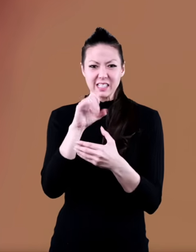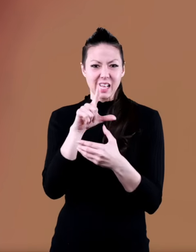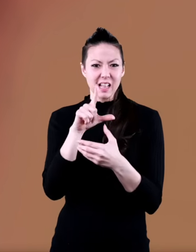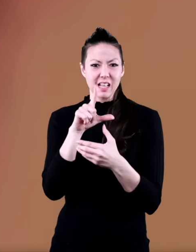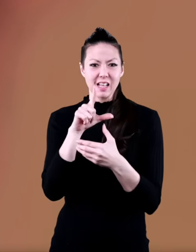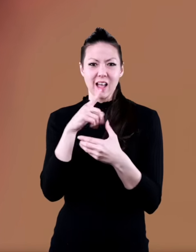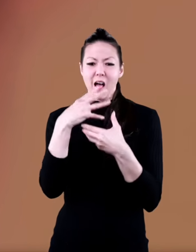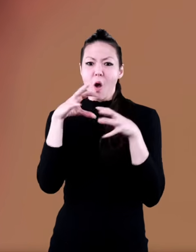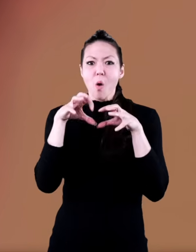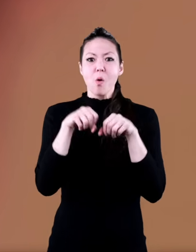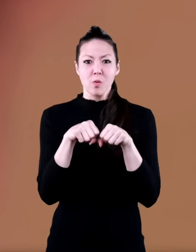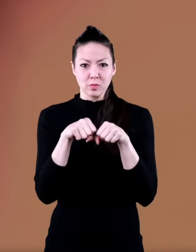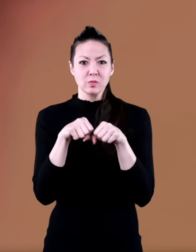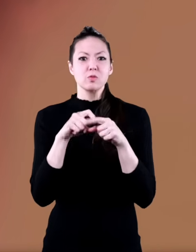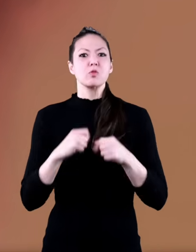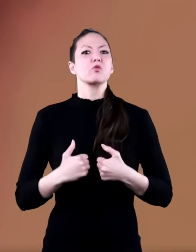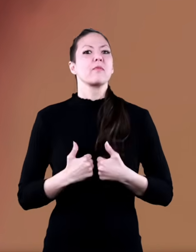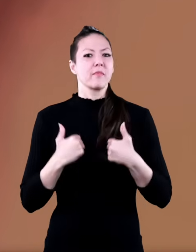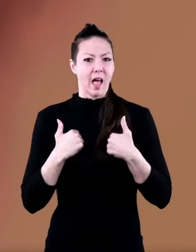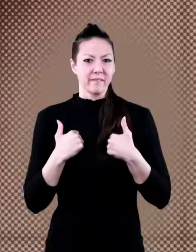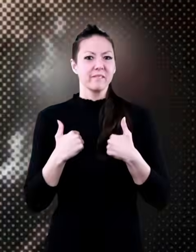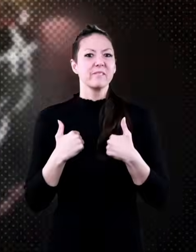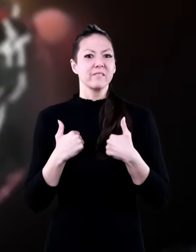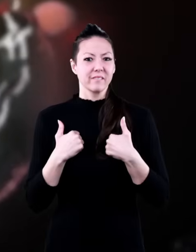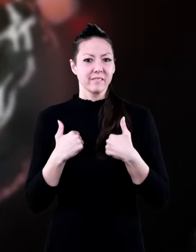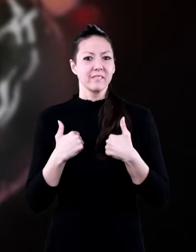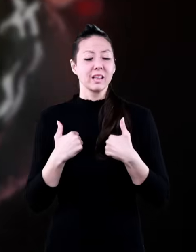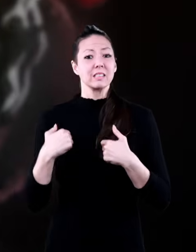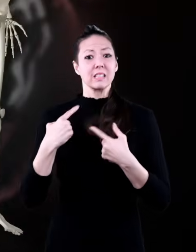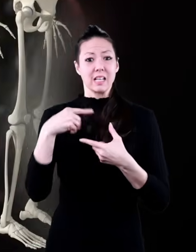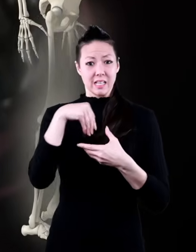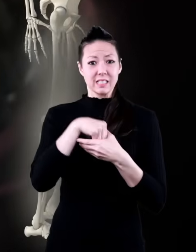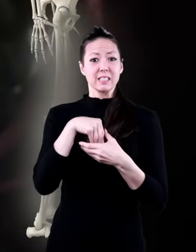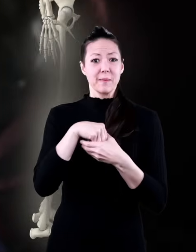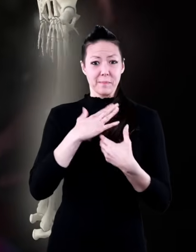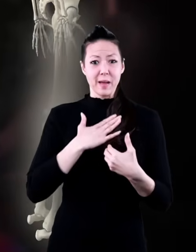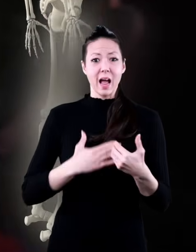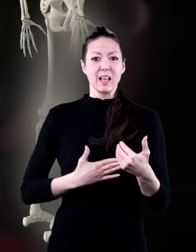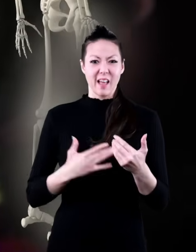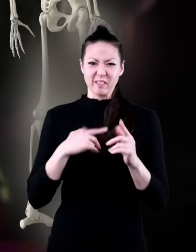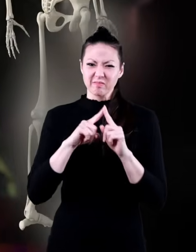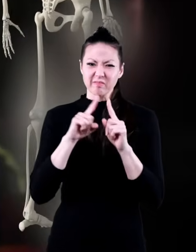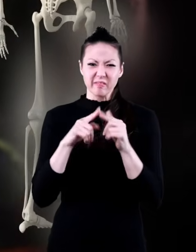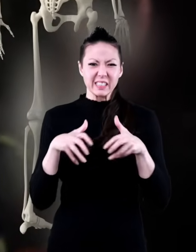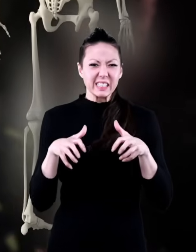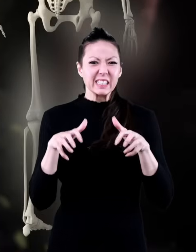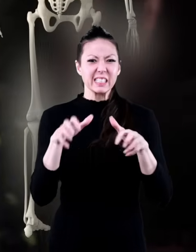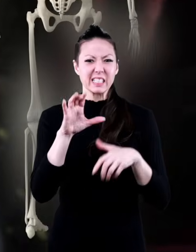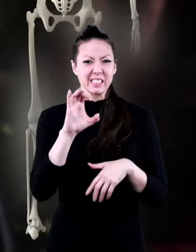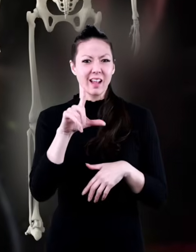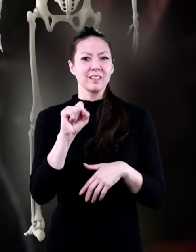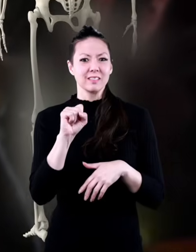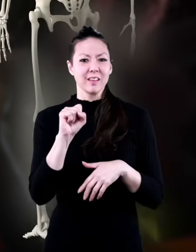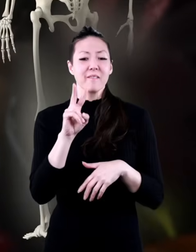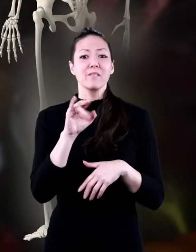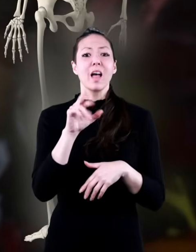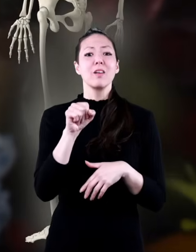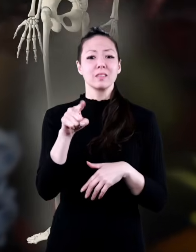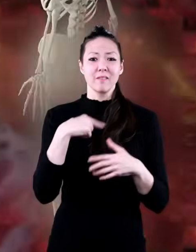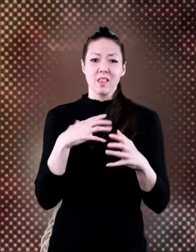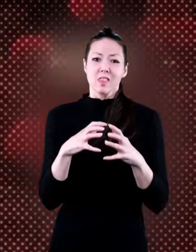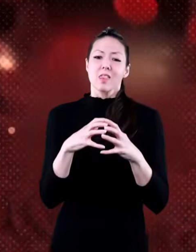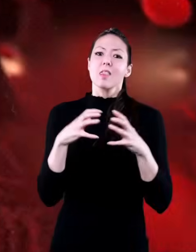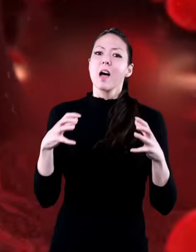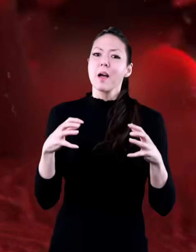cell or host in order to survive since your body has millions of cells viruses have